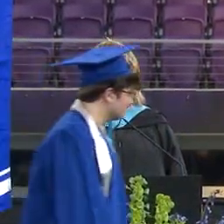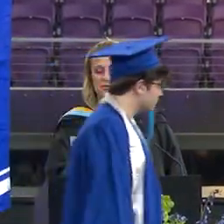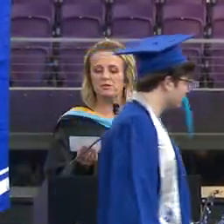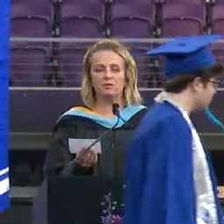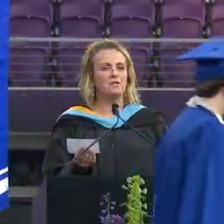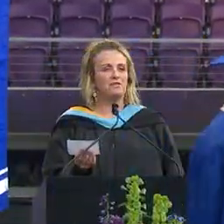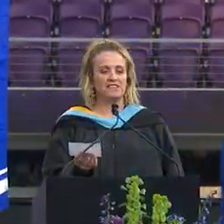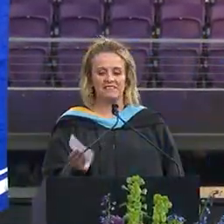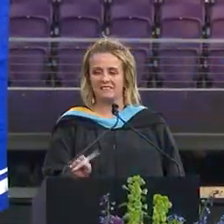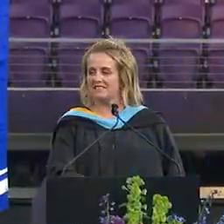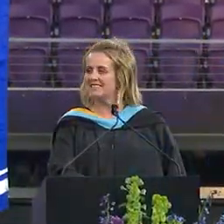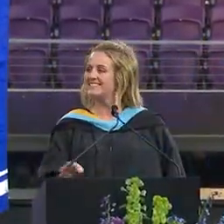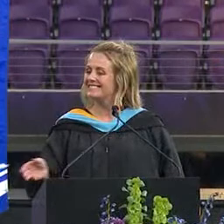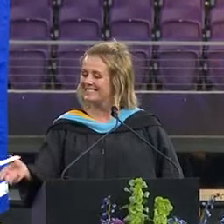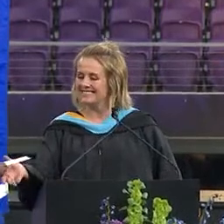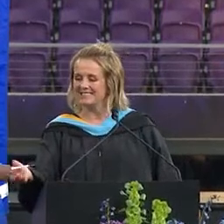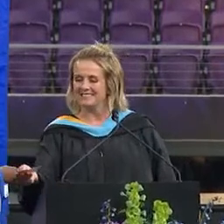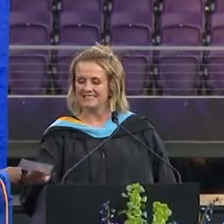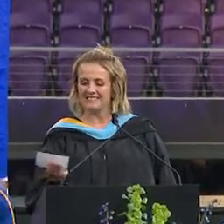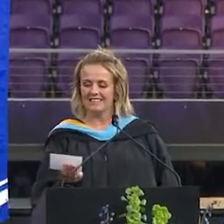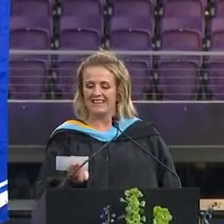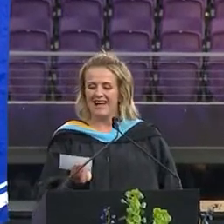Zaid Abdul Field.